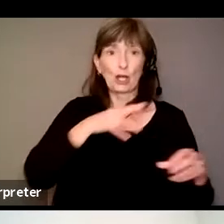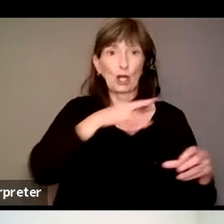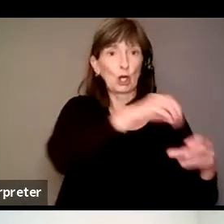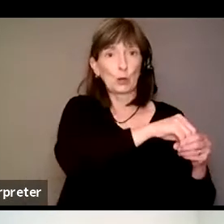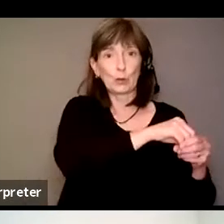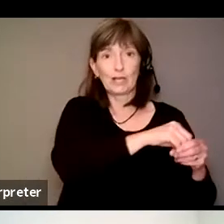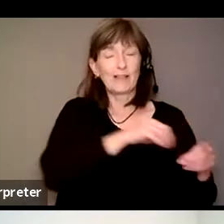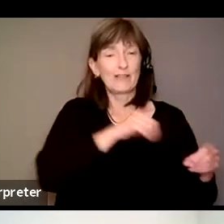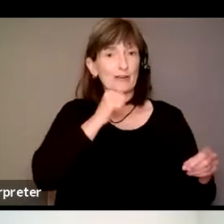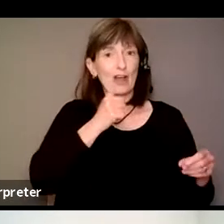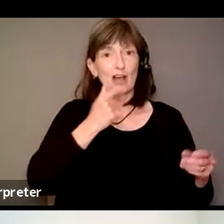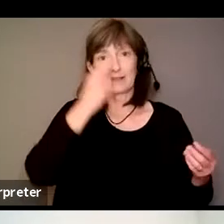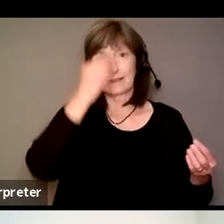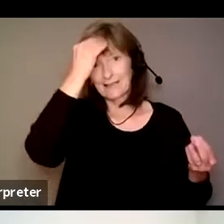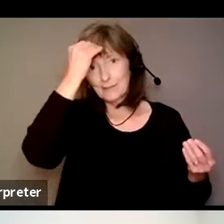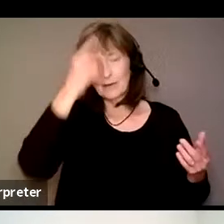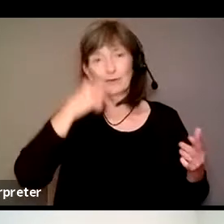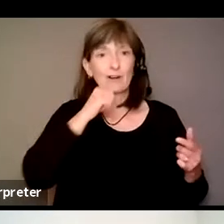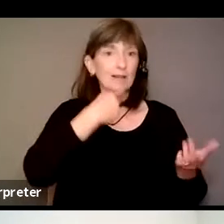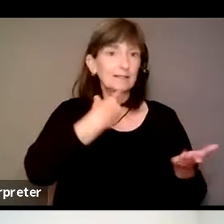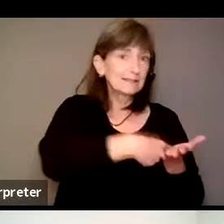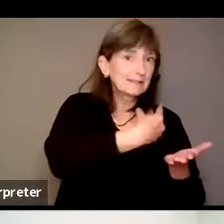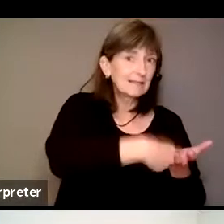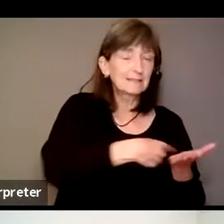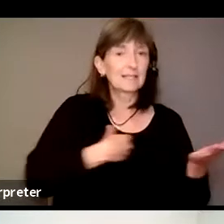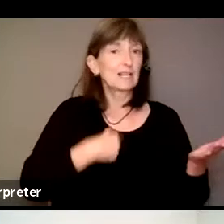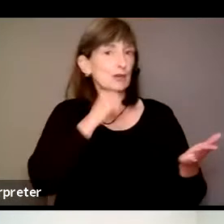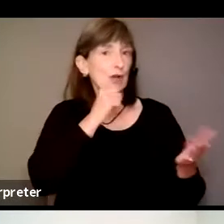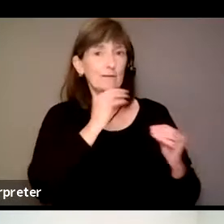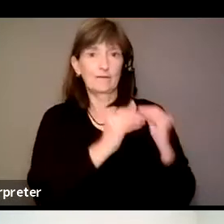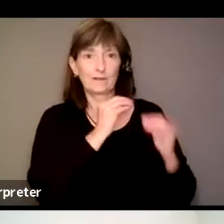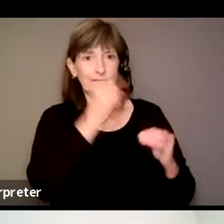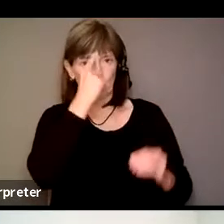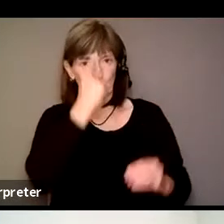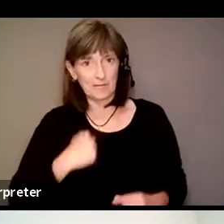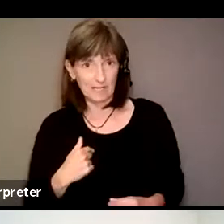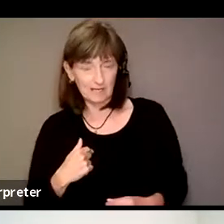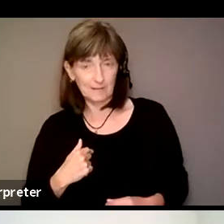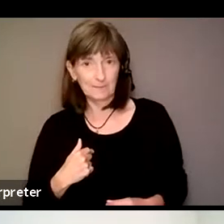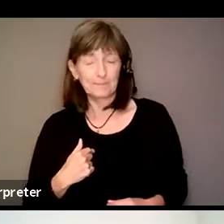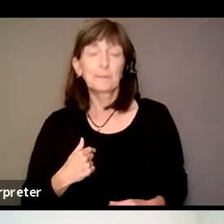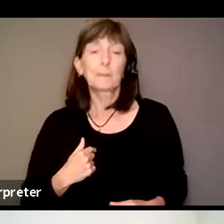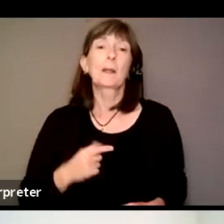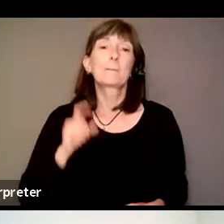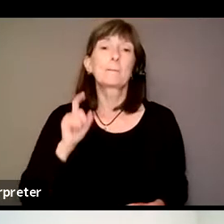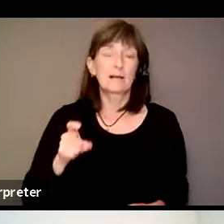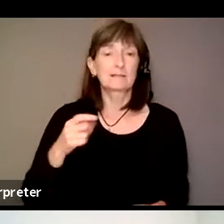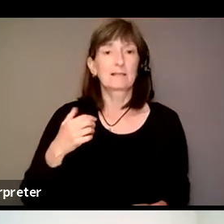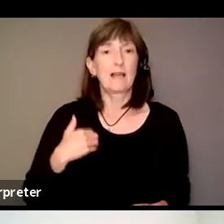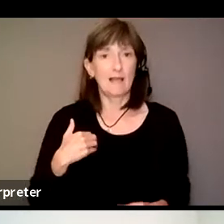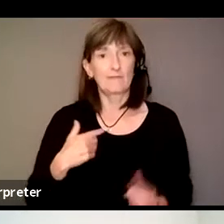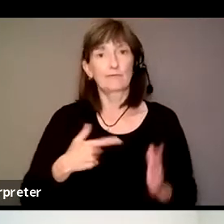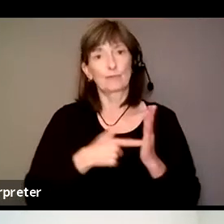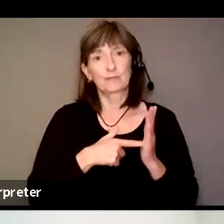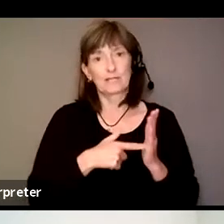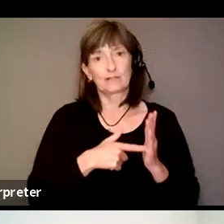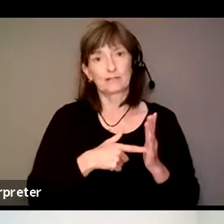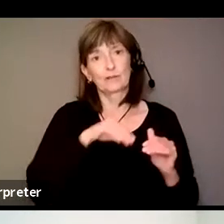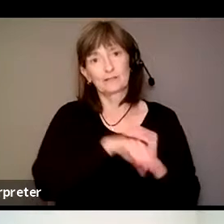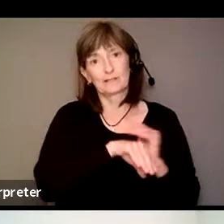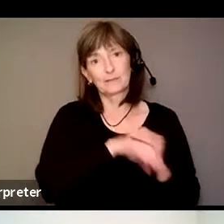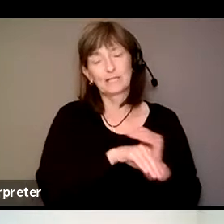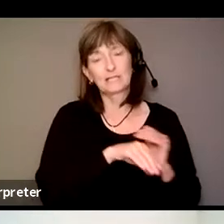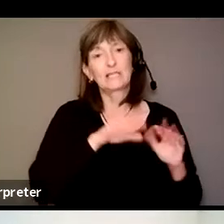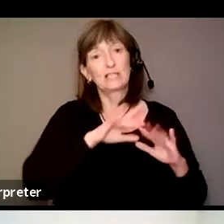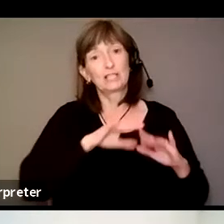being discussed, and that way they aren't being fixed. So we do need representation in every aspect of our governance, whether it